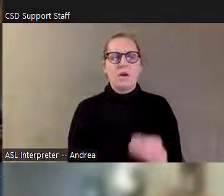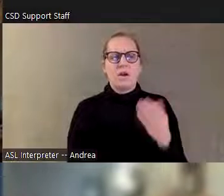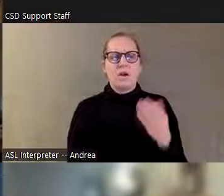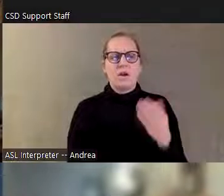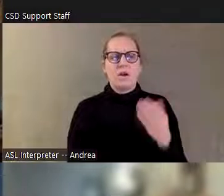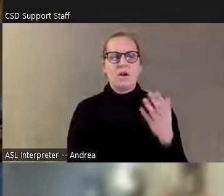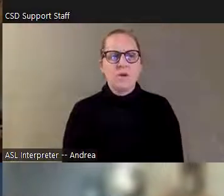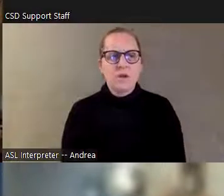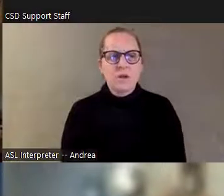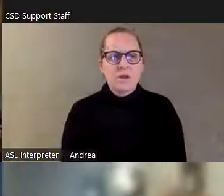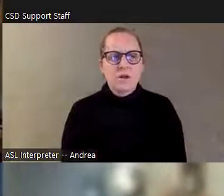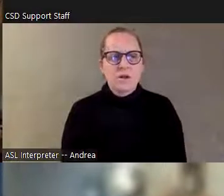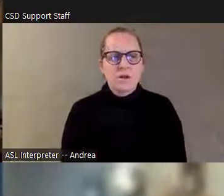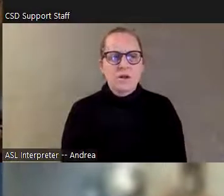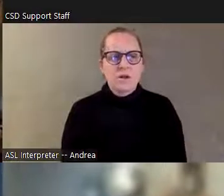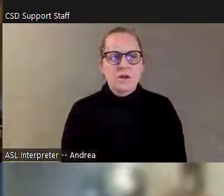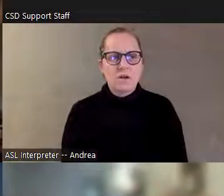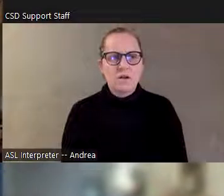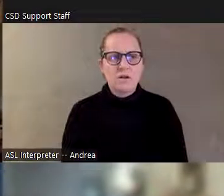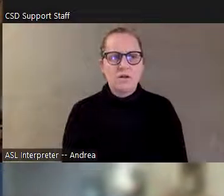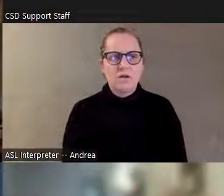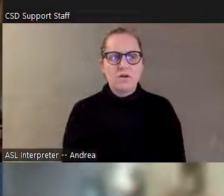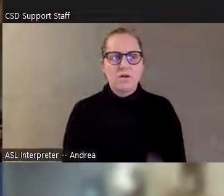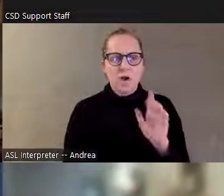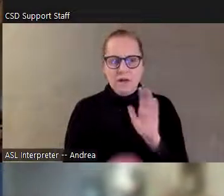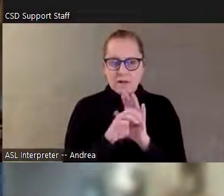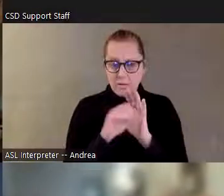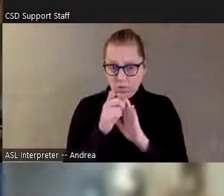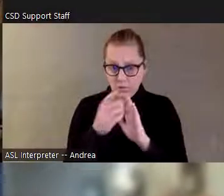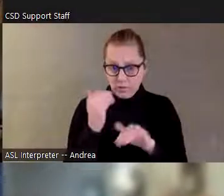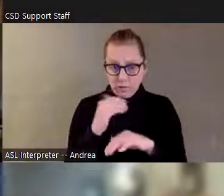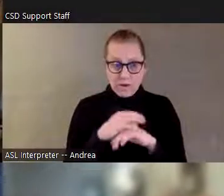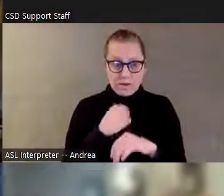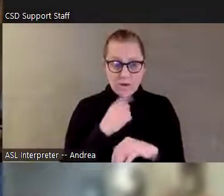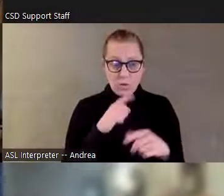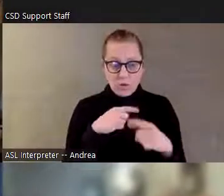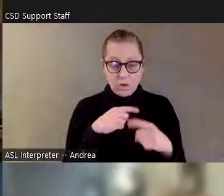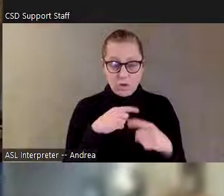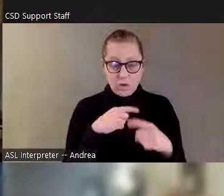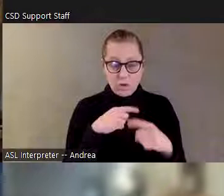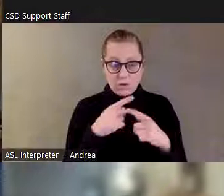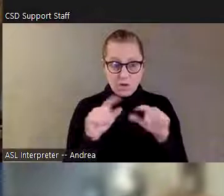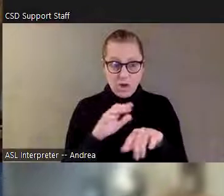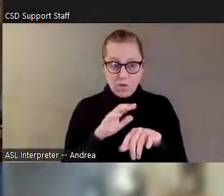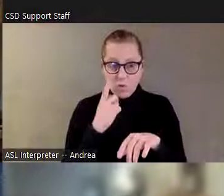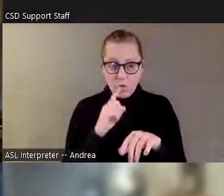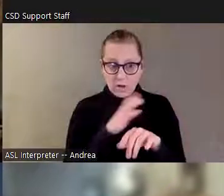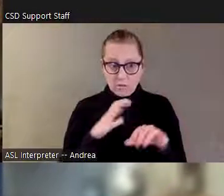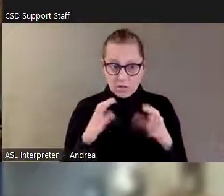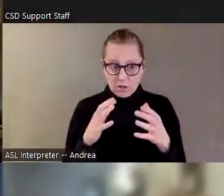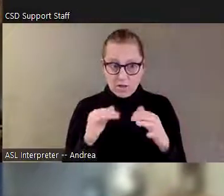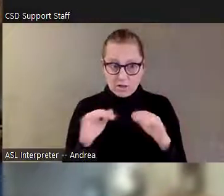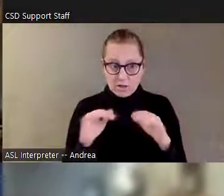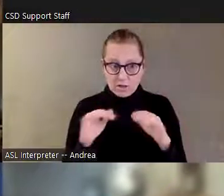So as an example a moment ago, I said that when something goes out on behalf of the commission as a whole that we